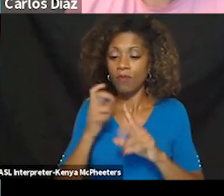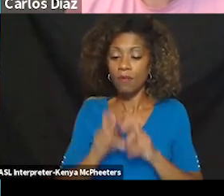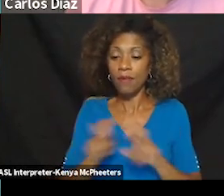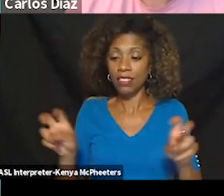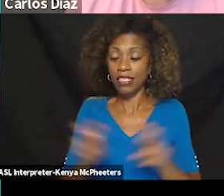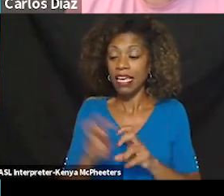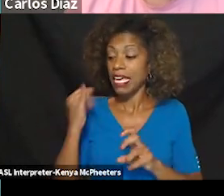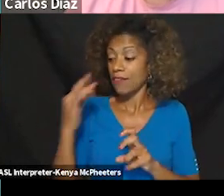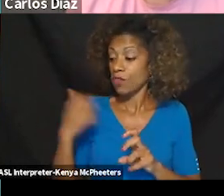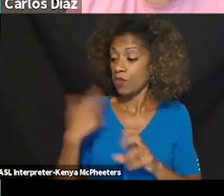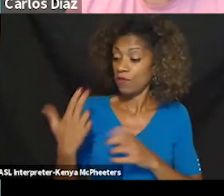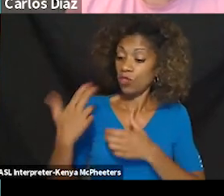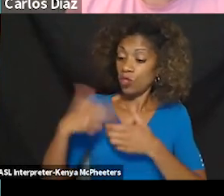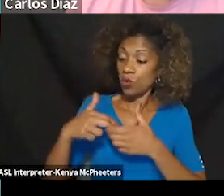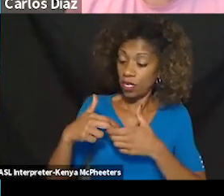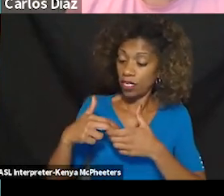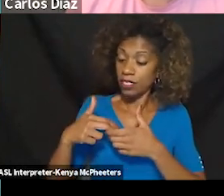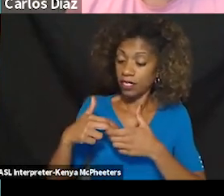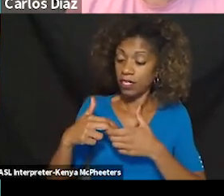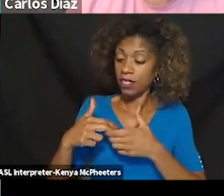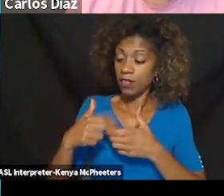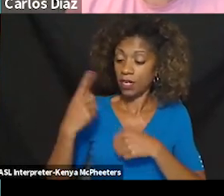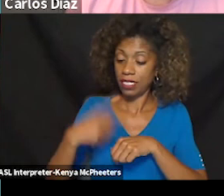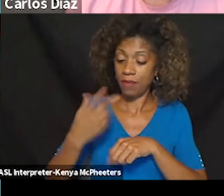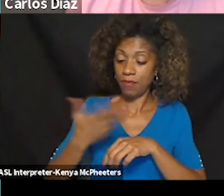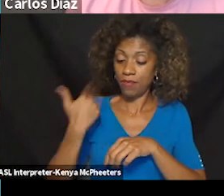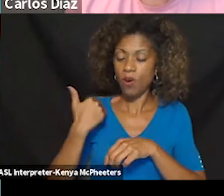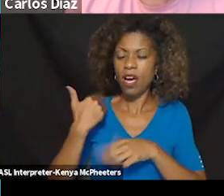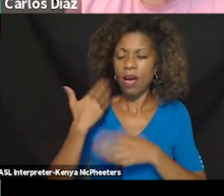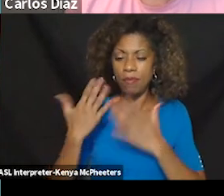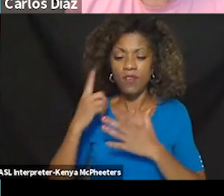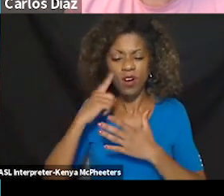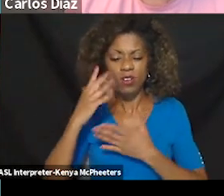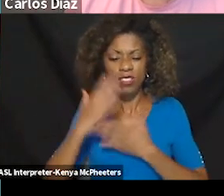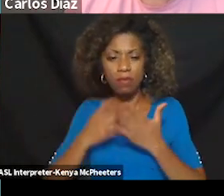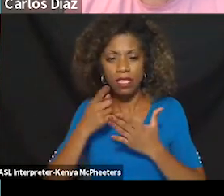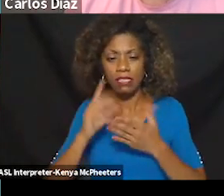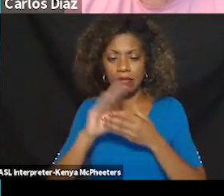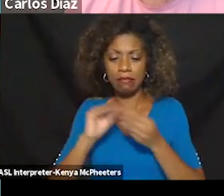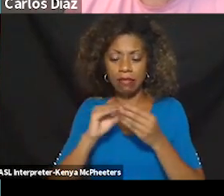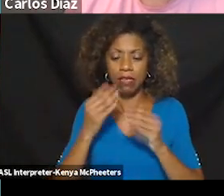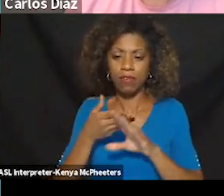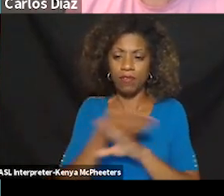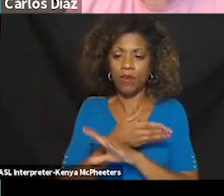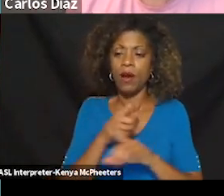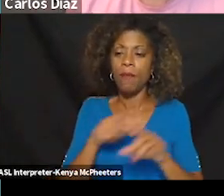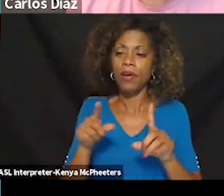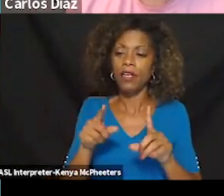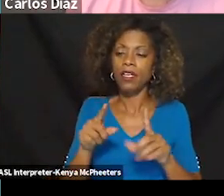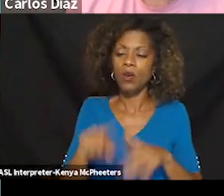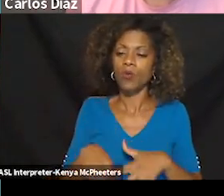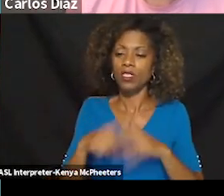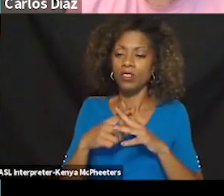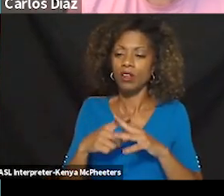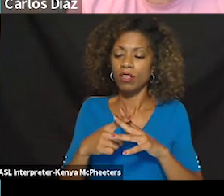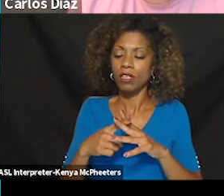one of our sessions, we have a wide variety of topics we've covered. We started formally these webinars, probably I think around January.